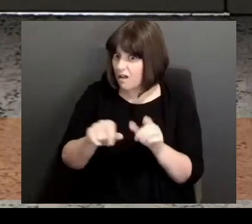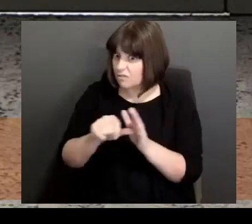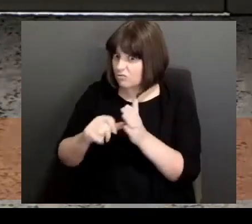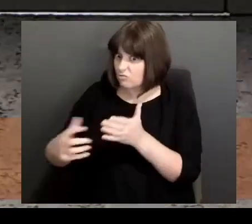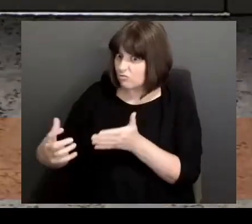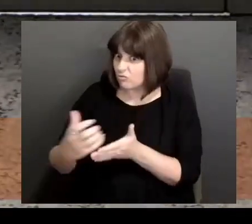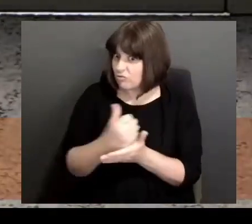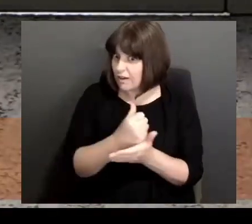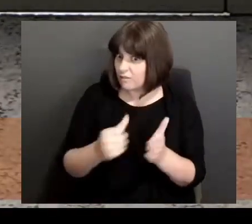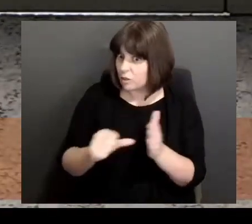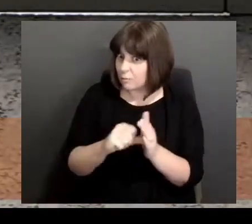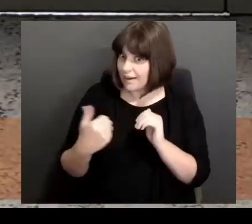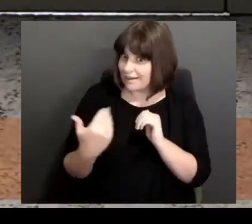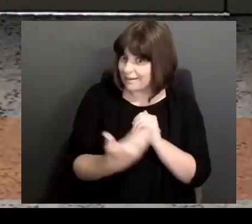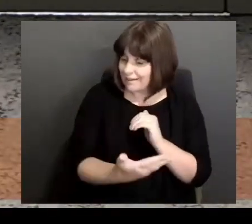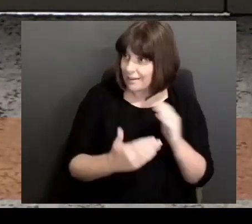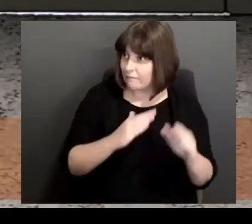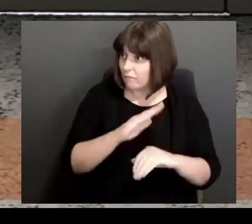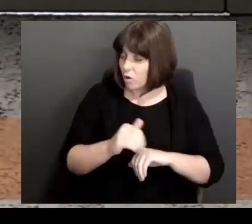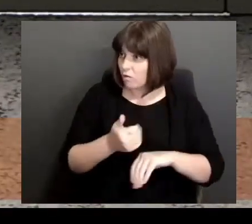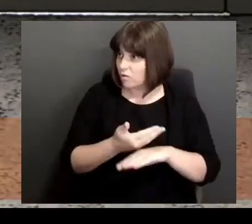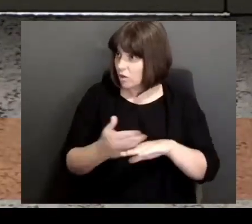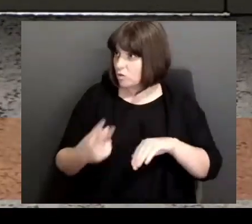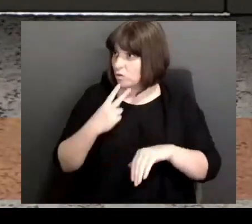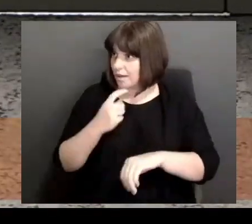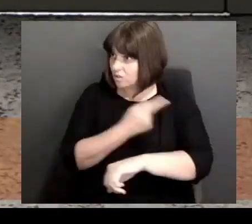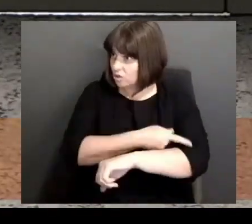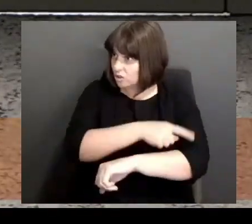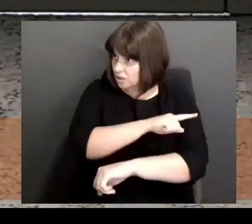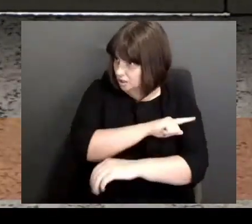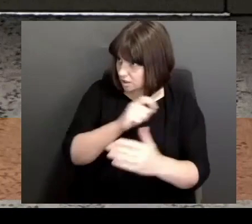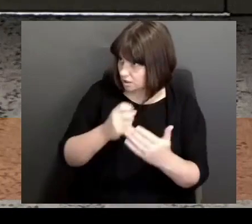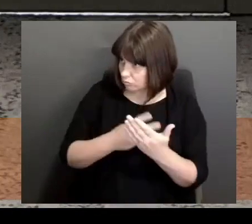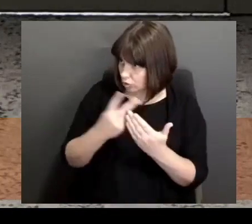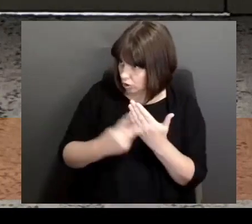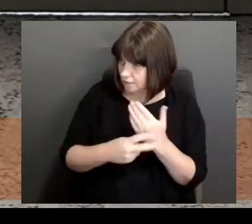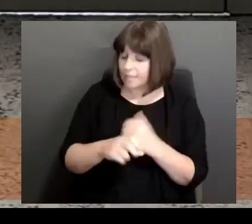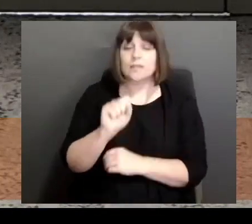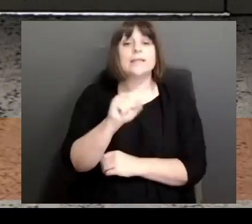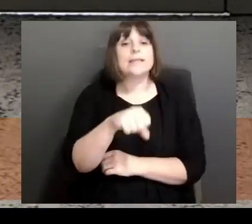definitely. And we are actively, our intent is to actively